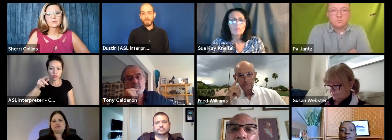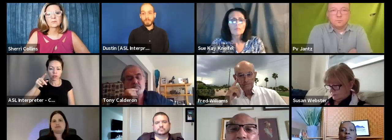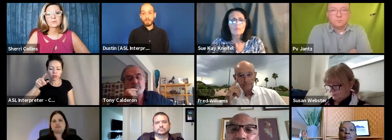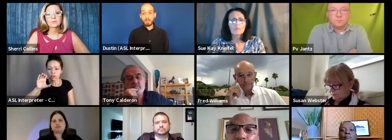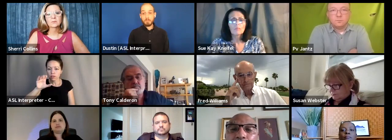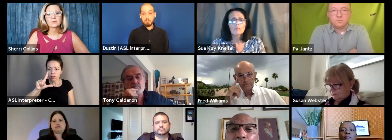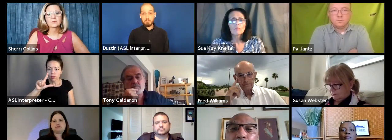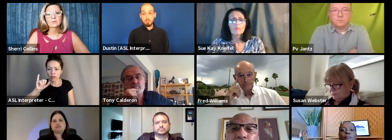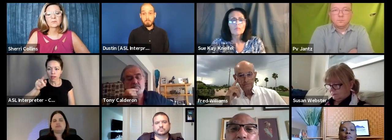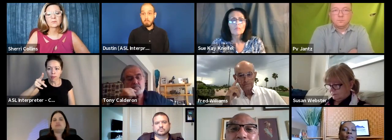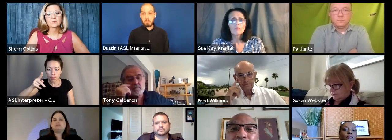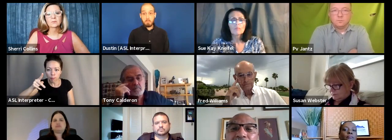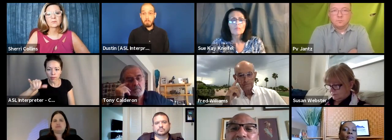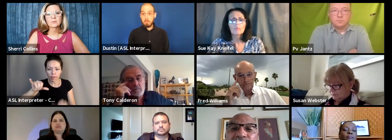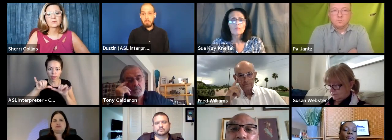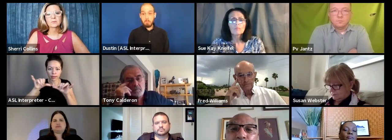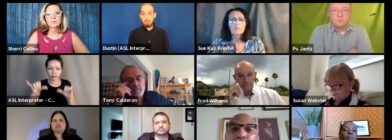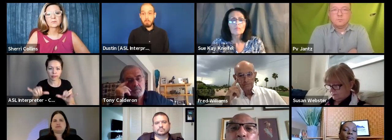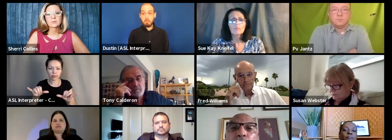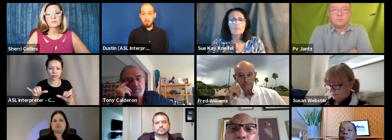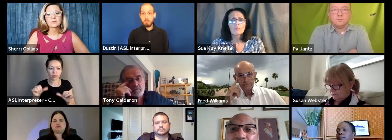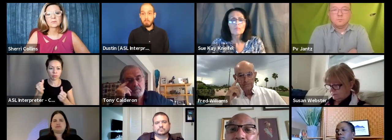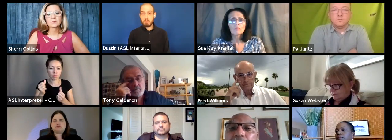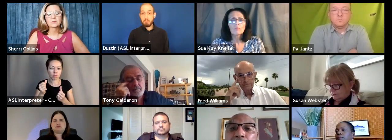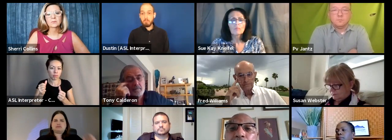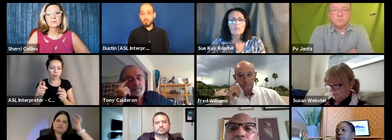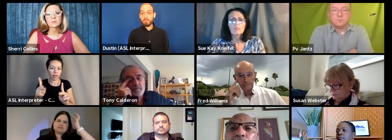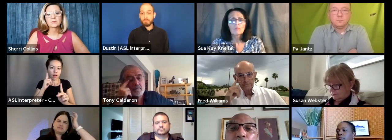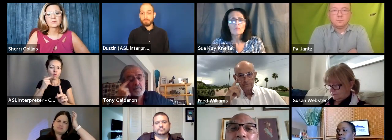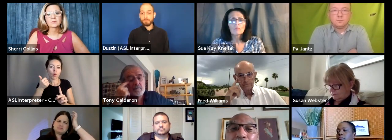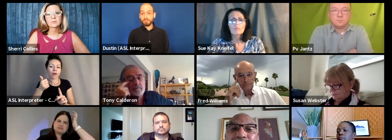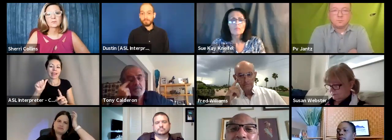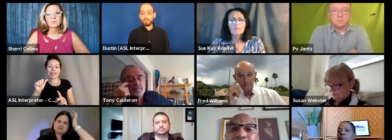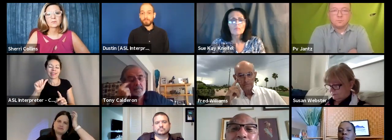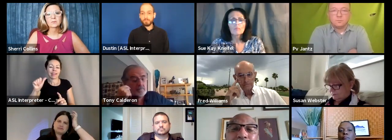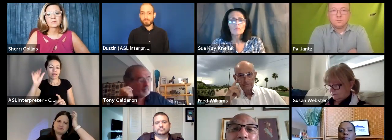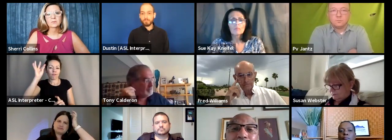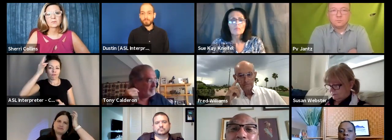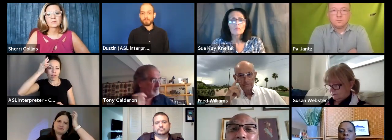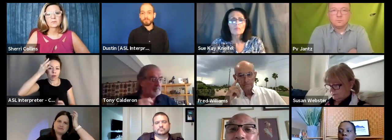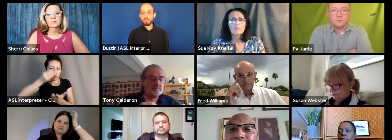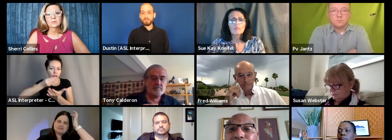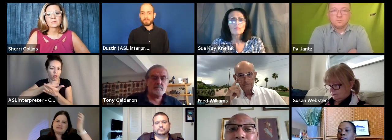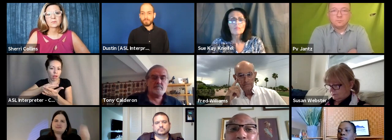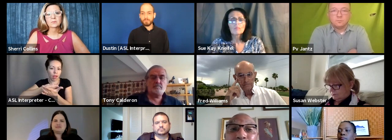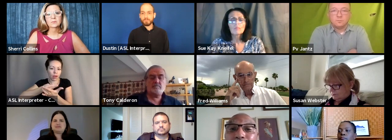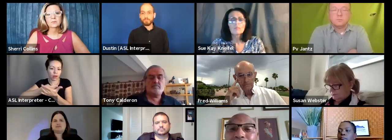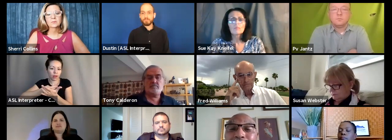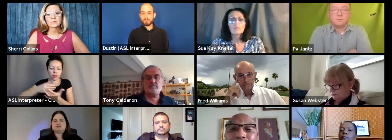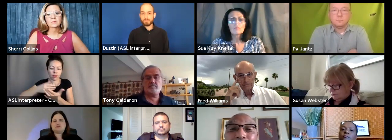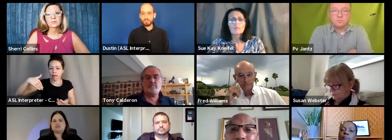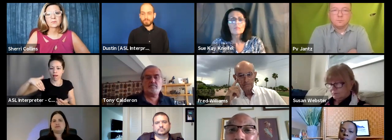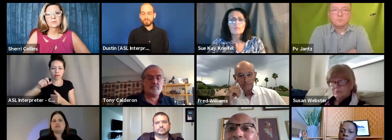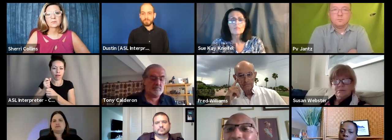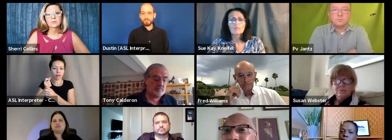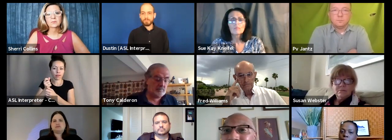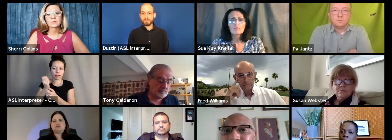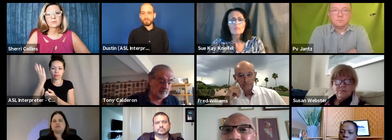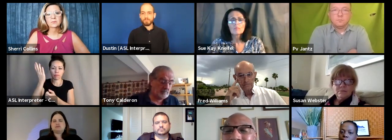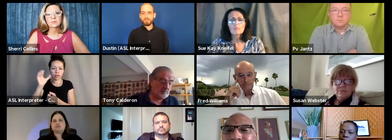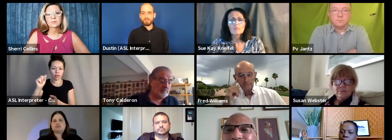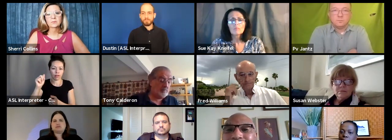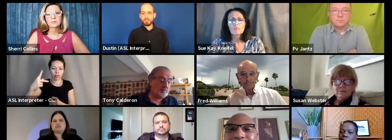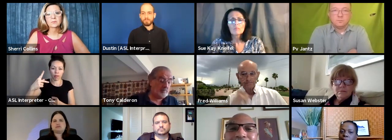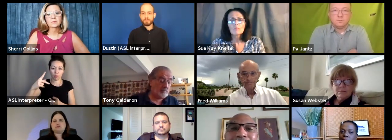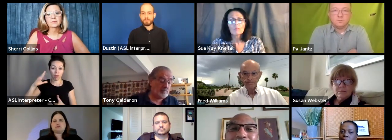the system that we fill out for any federal money. We have not submitted a CLIP request in my